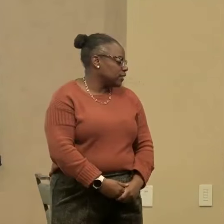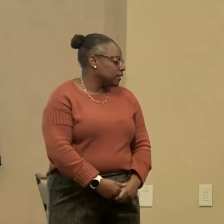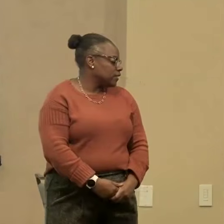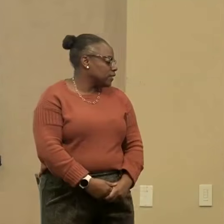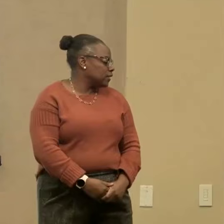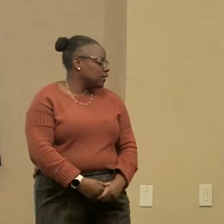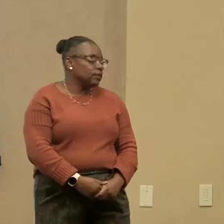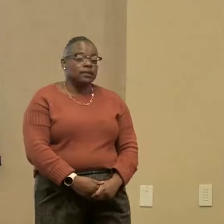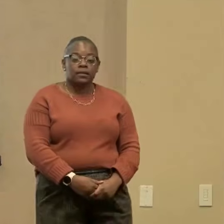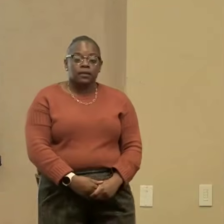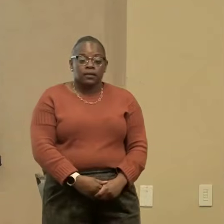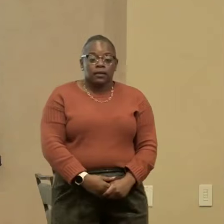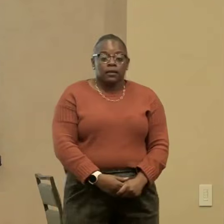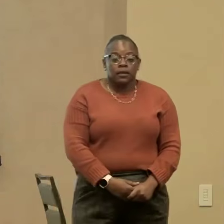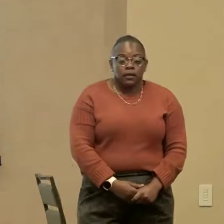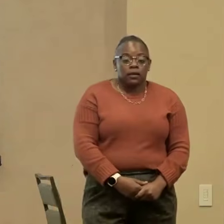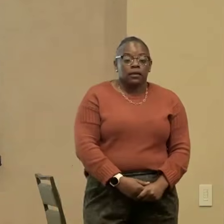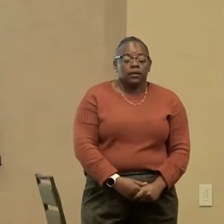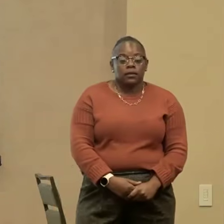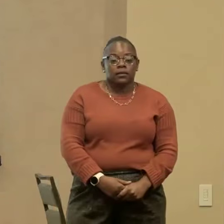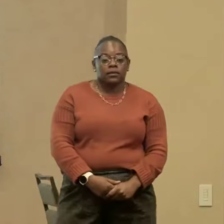Does anyone,